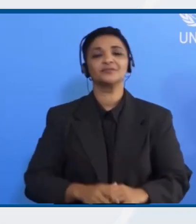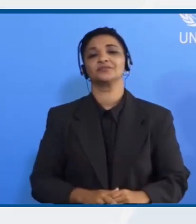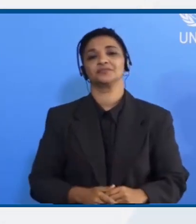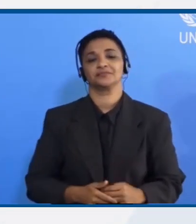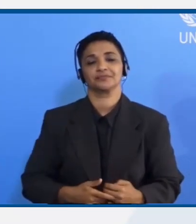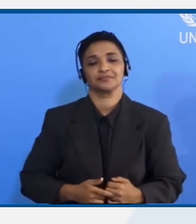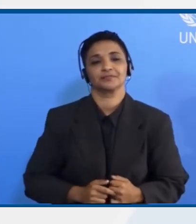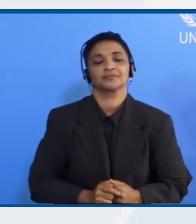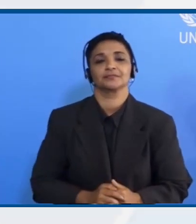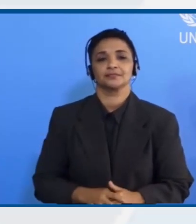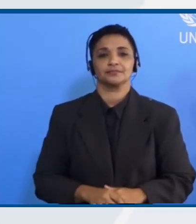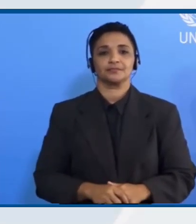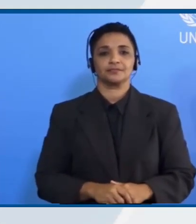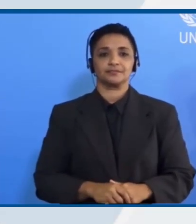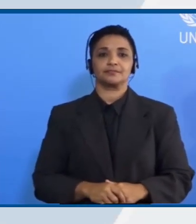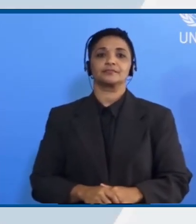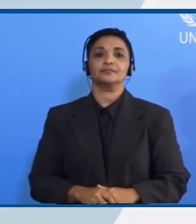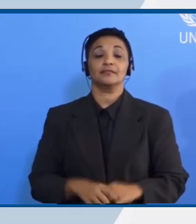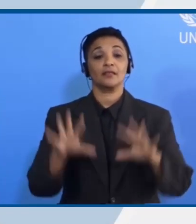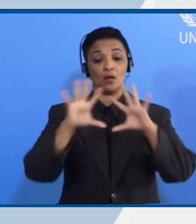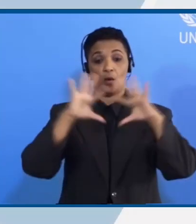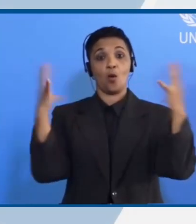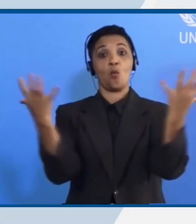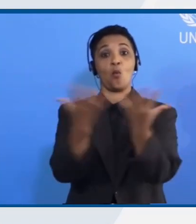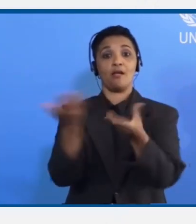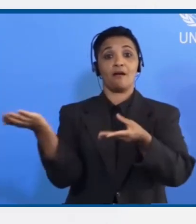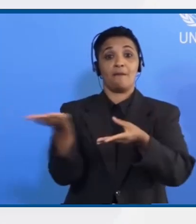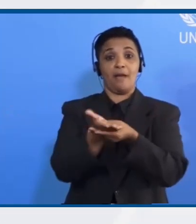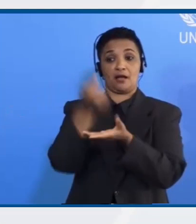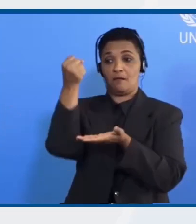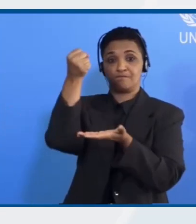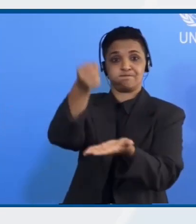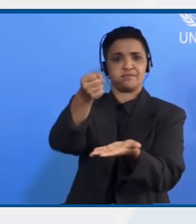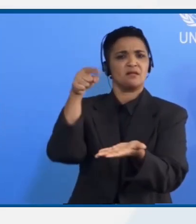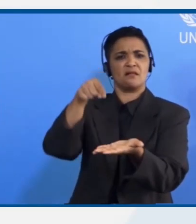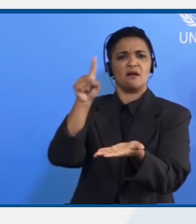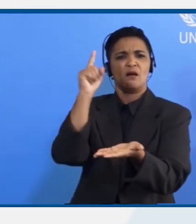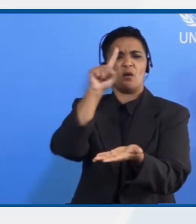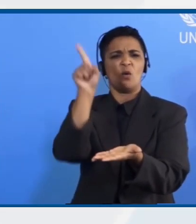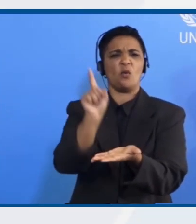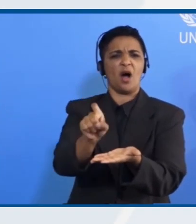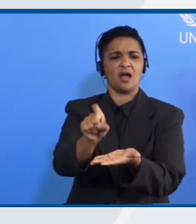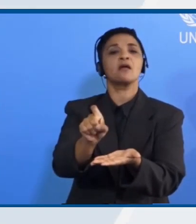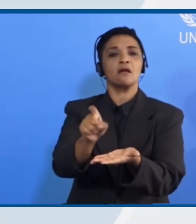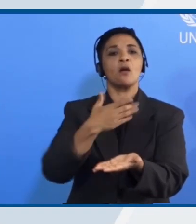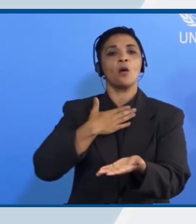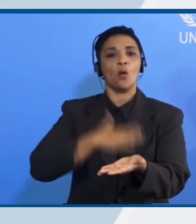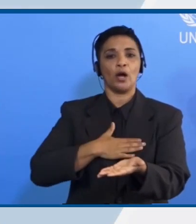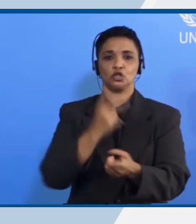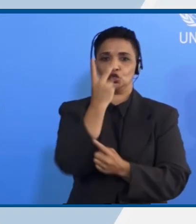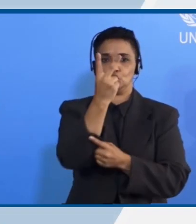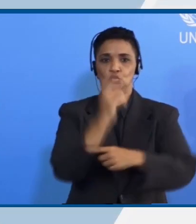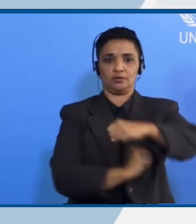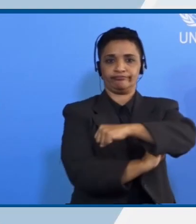So the type of financing that the World Bank avails is basically financing to, the World Bank has 2